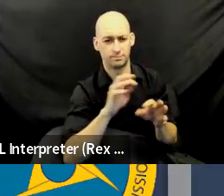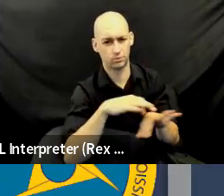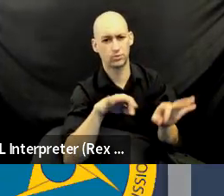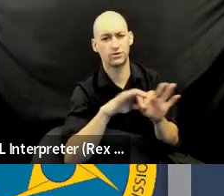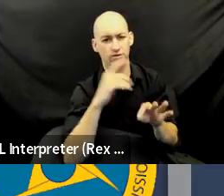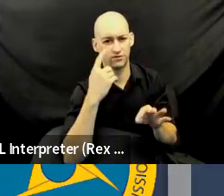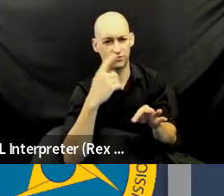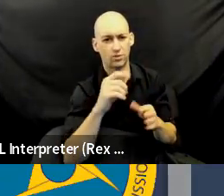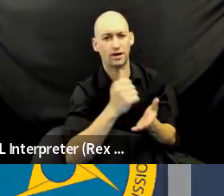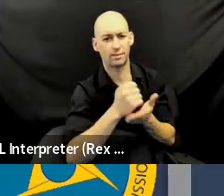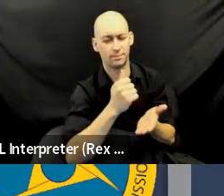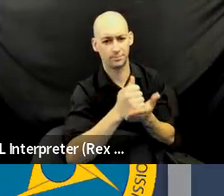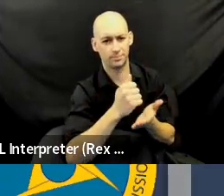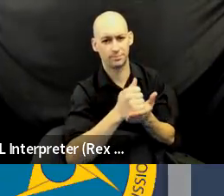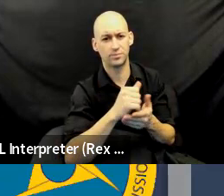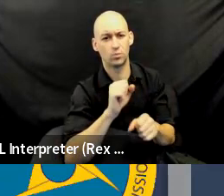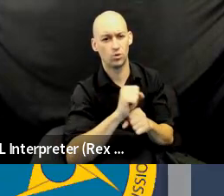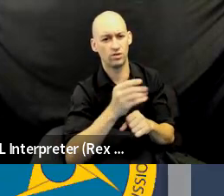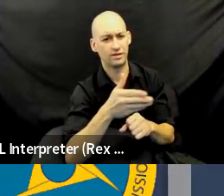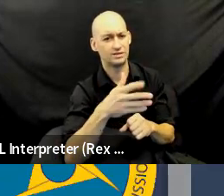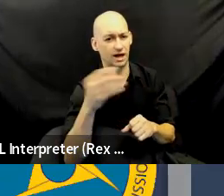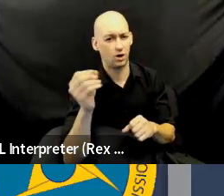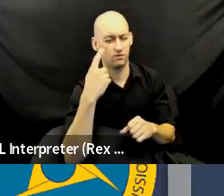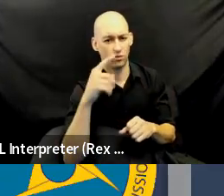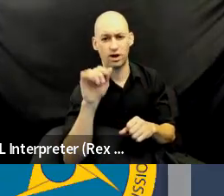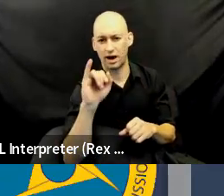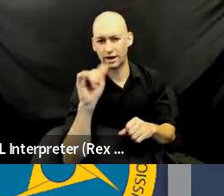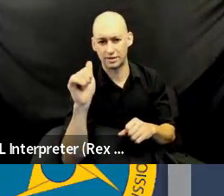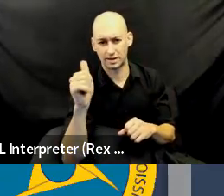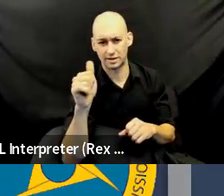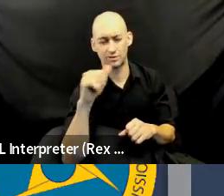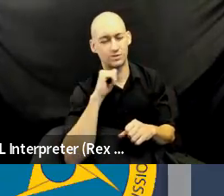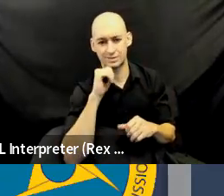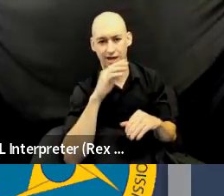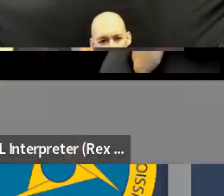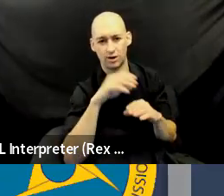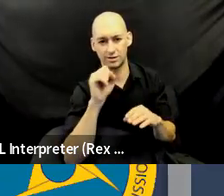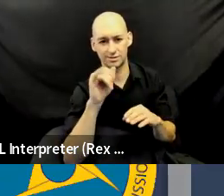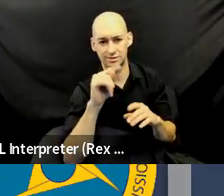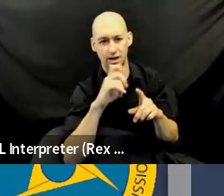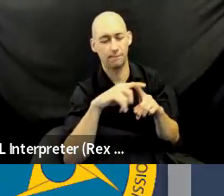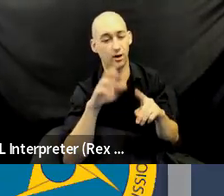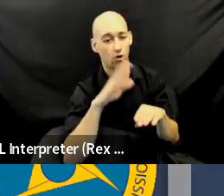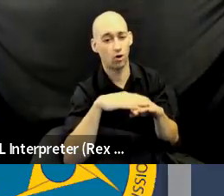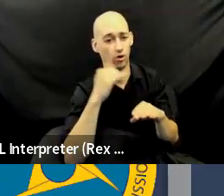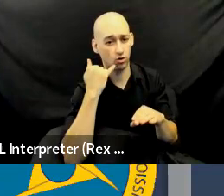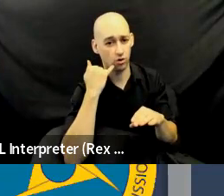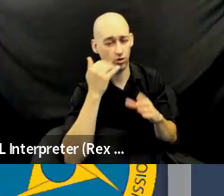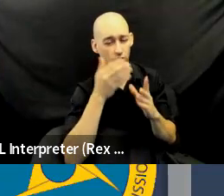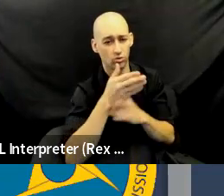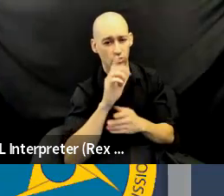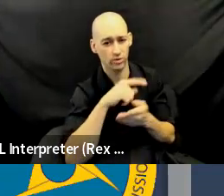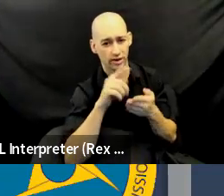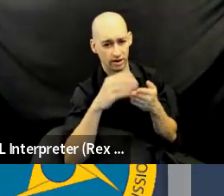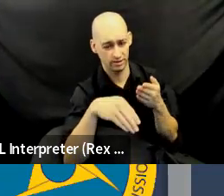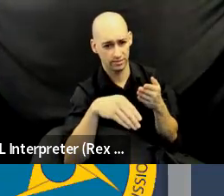instrumental in helping to work things out for I-10. He wasn't on site, but he was on call through the weekend, all through the